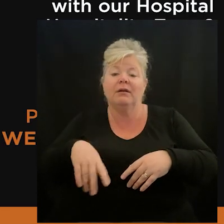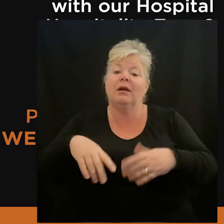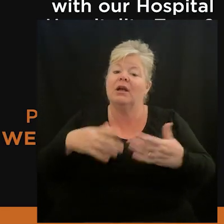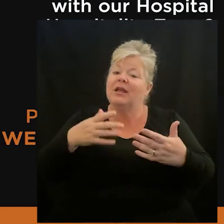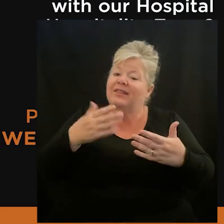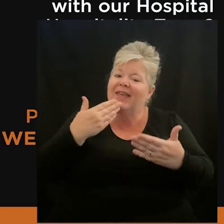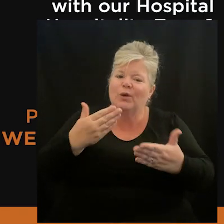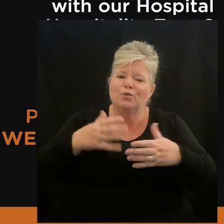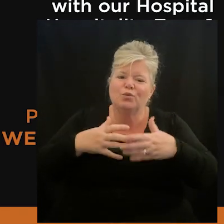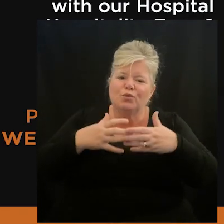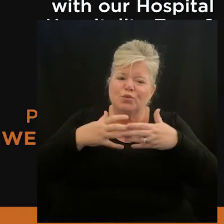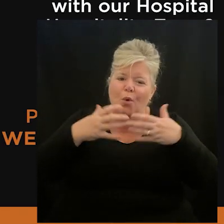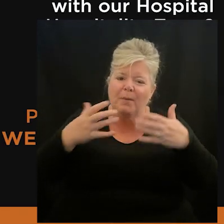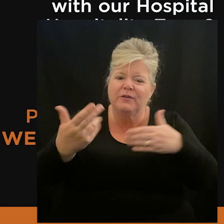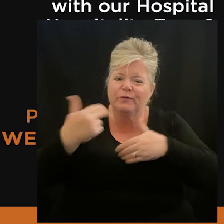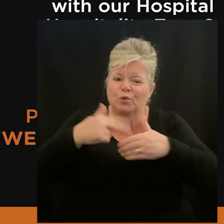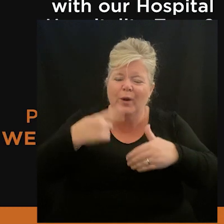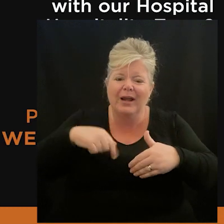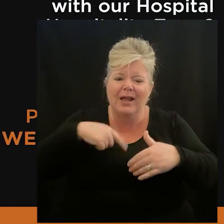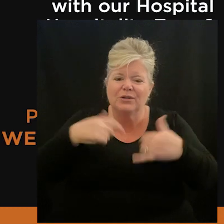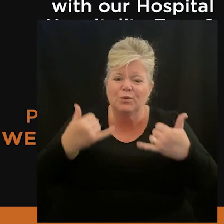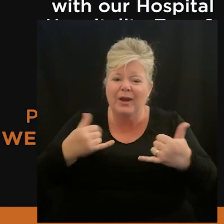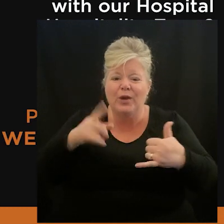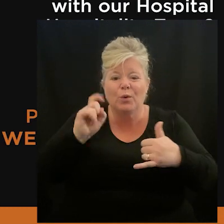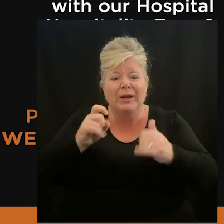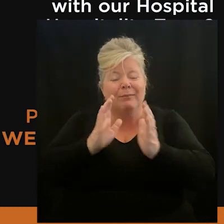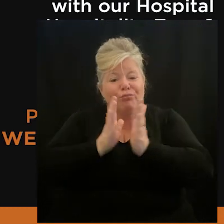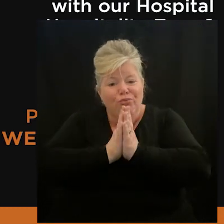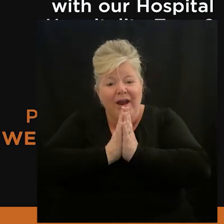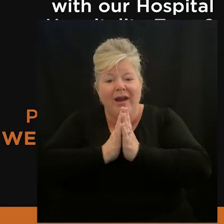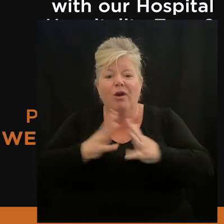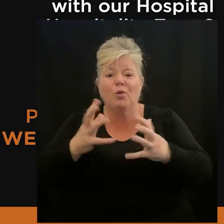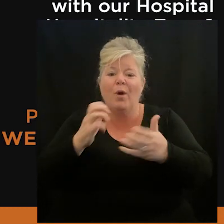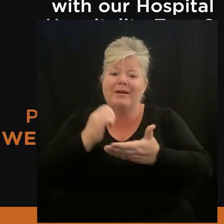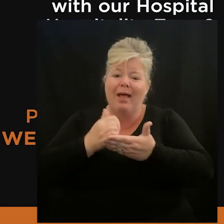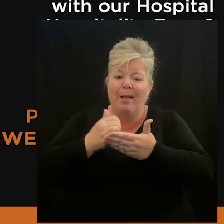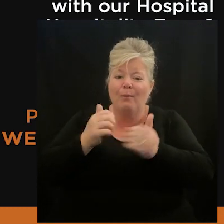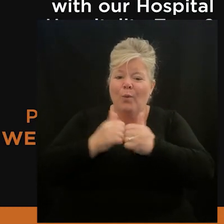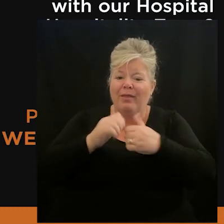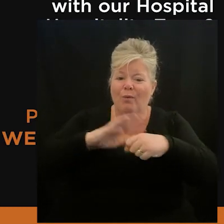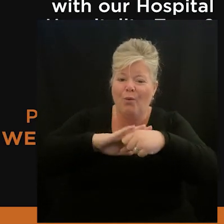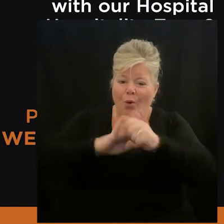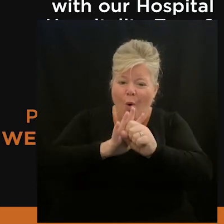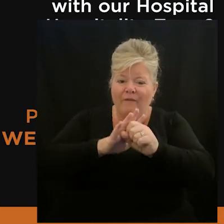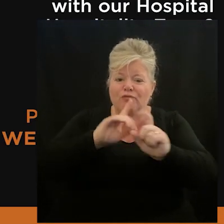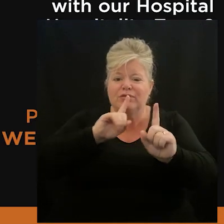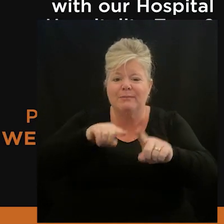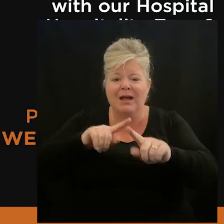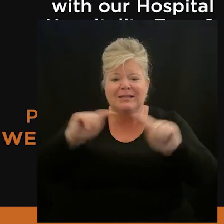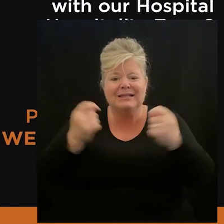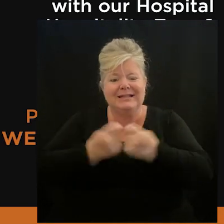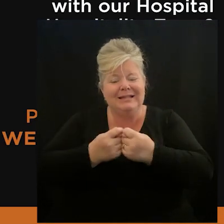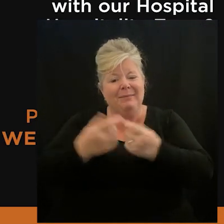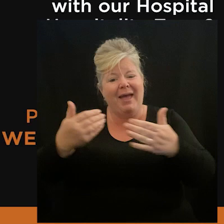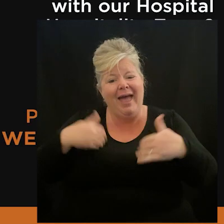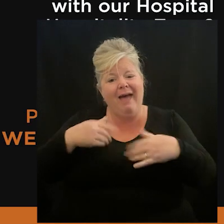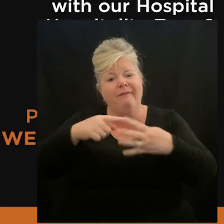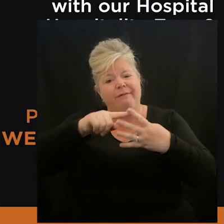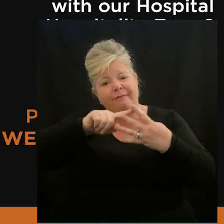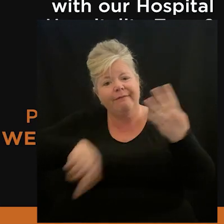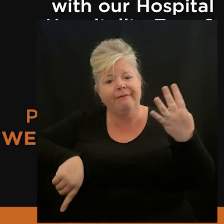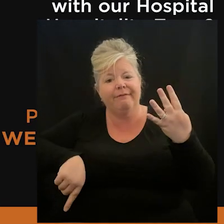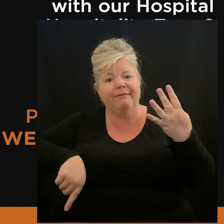first time, thank you so much for joining us. You need prayer or you want to help with our COVID-19 response teams, you're going to find all those ways to get